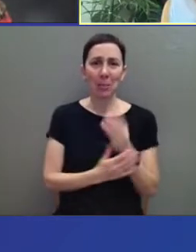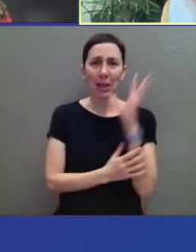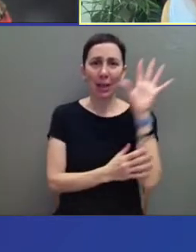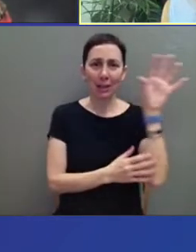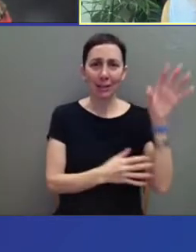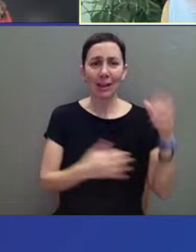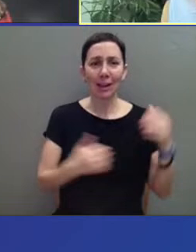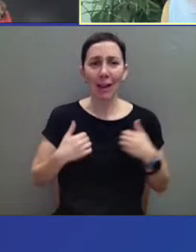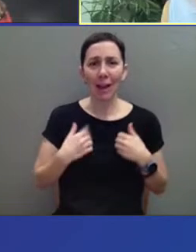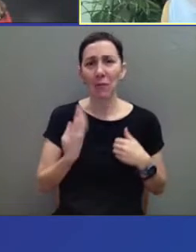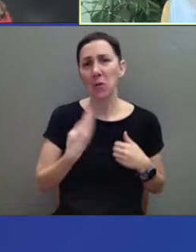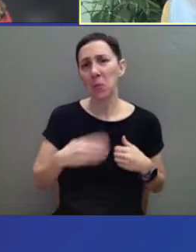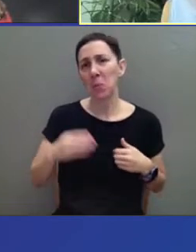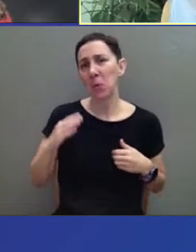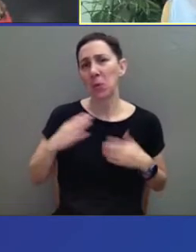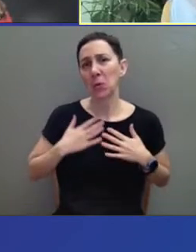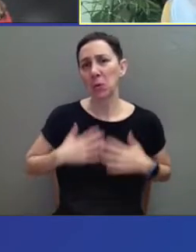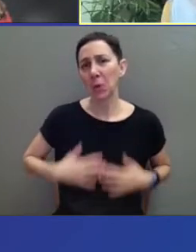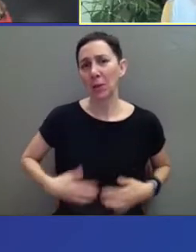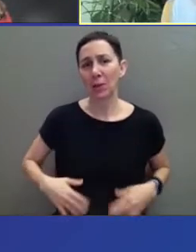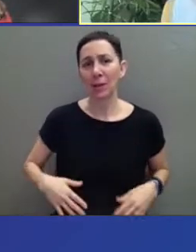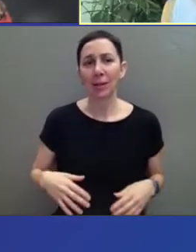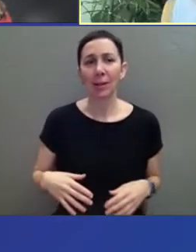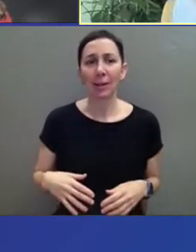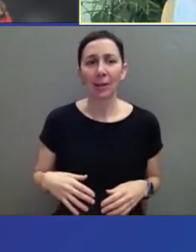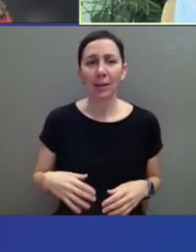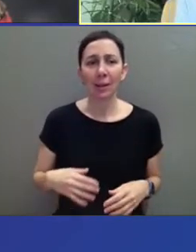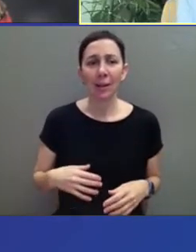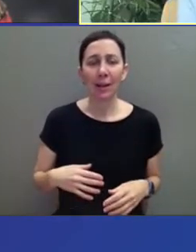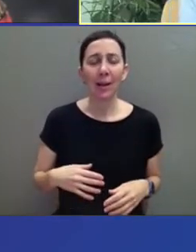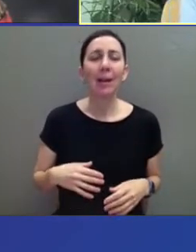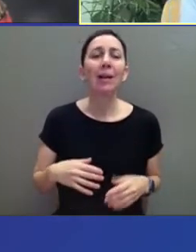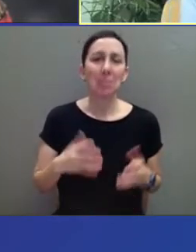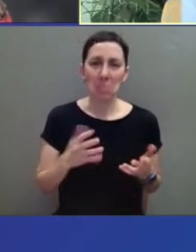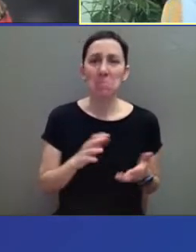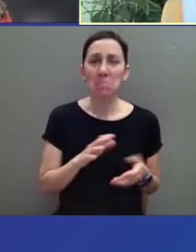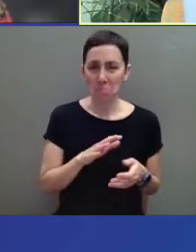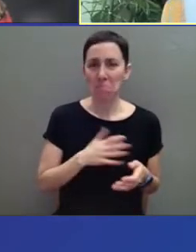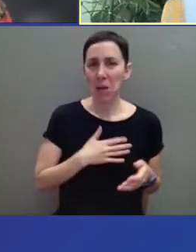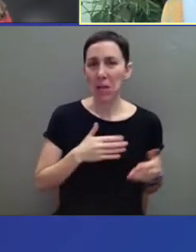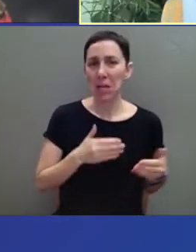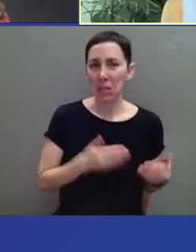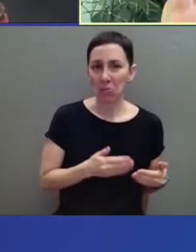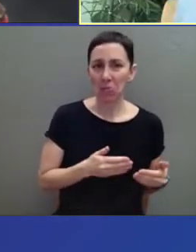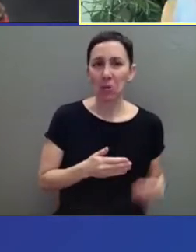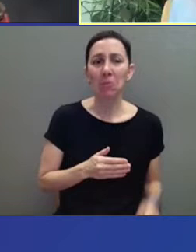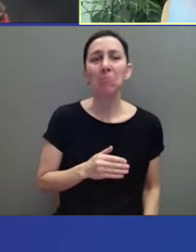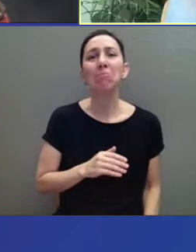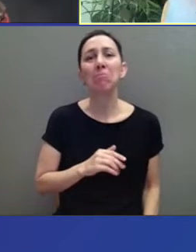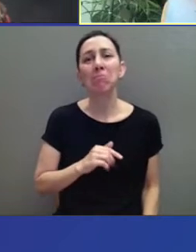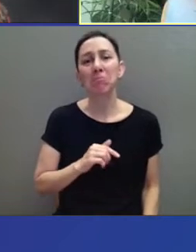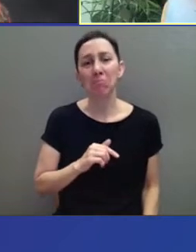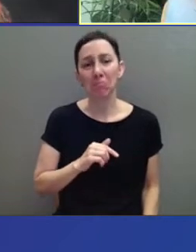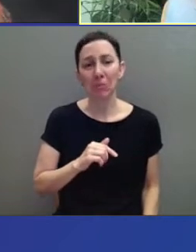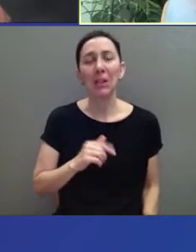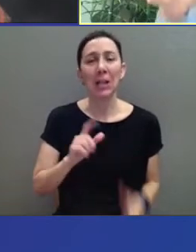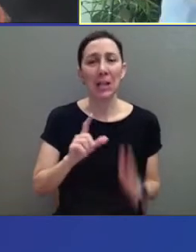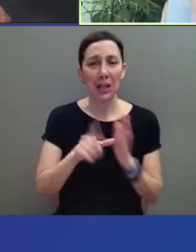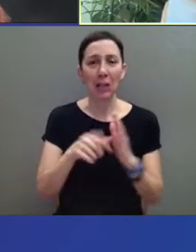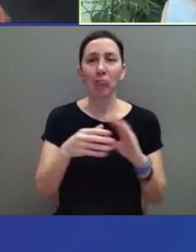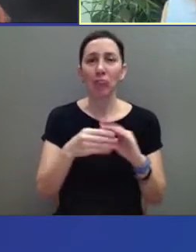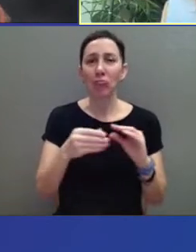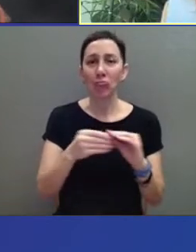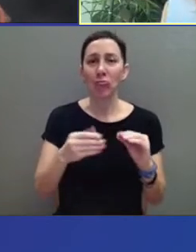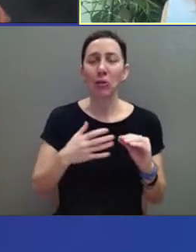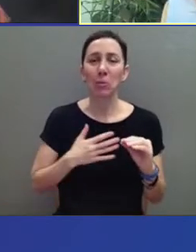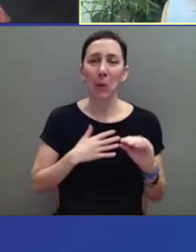wearing a blue sweater. And I will leave my introduction at that, and we'll come back for information about my